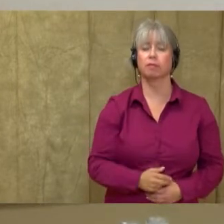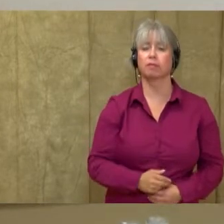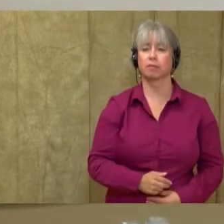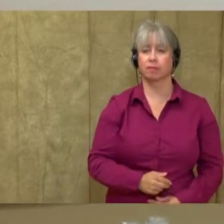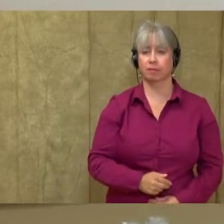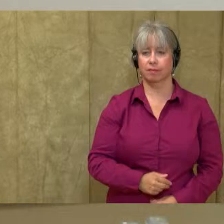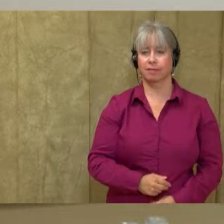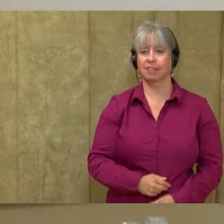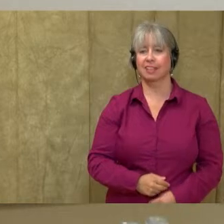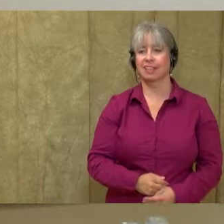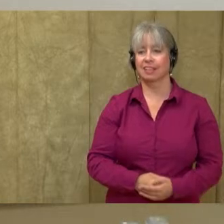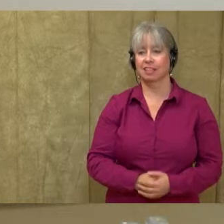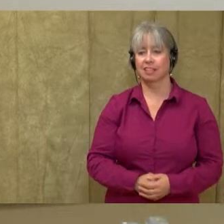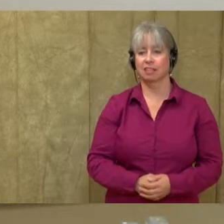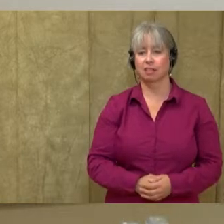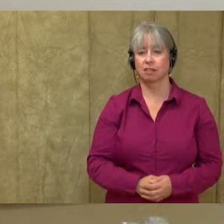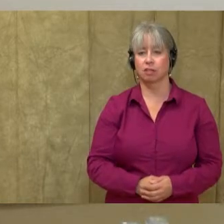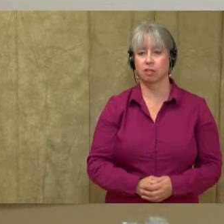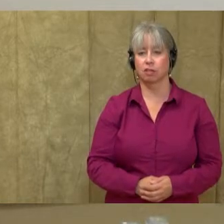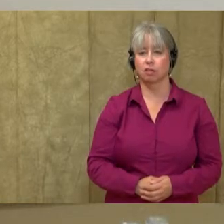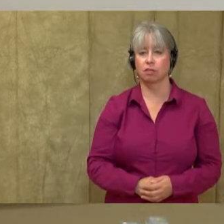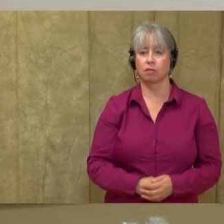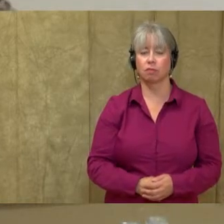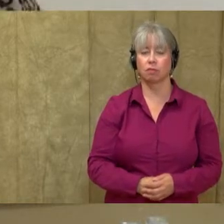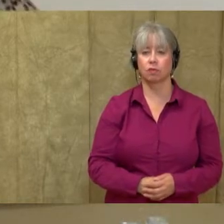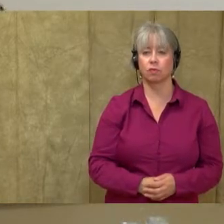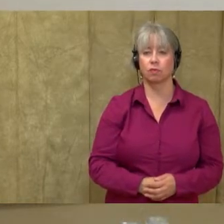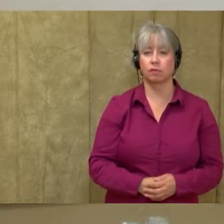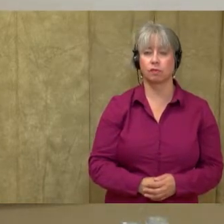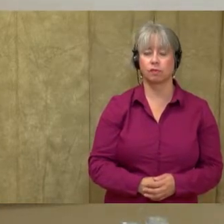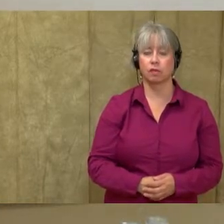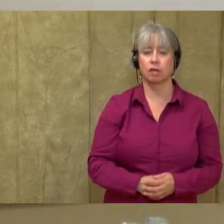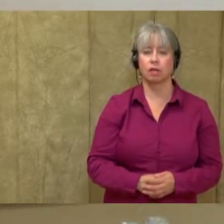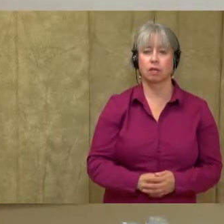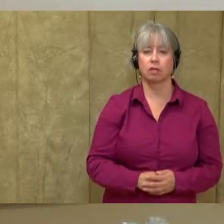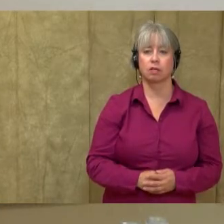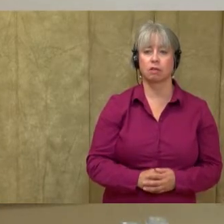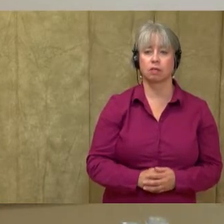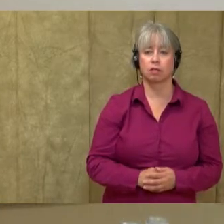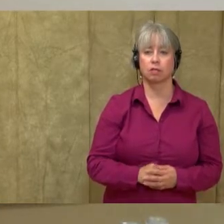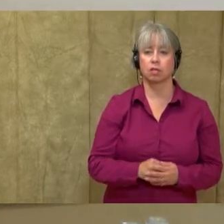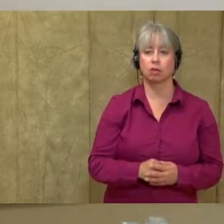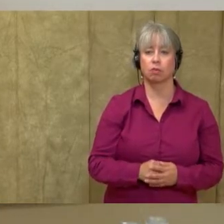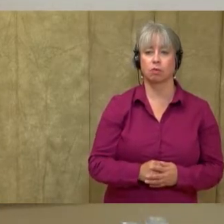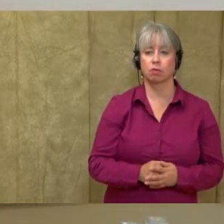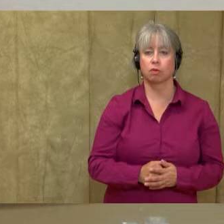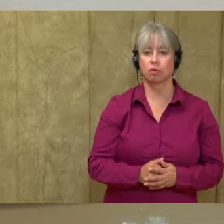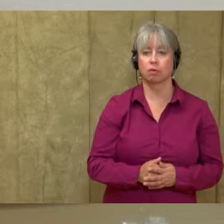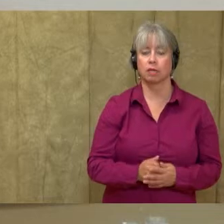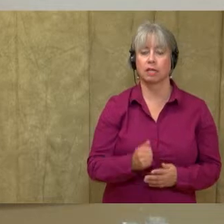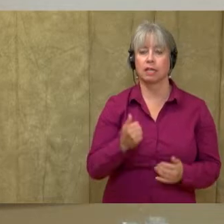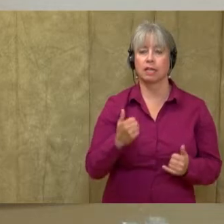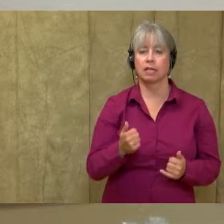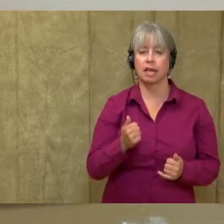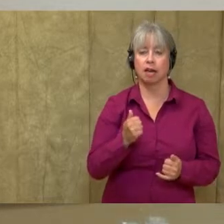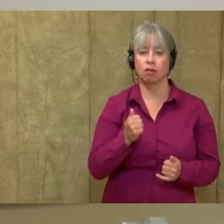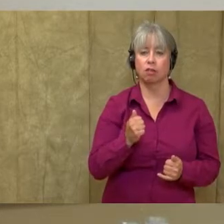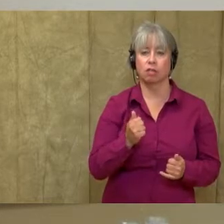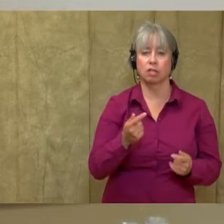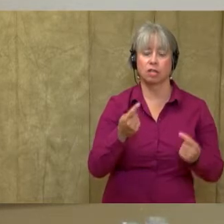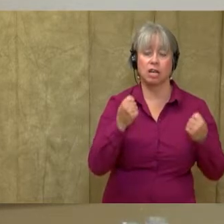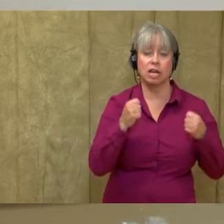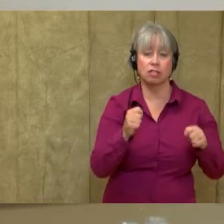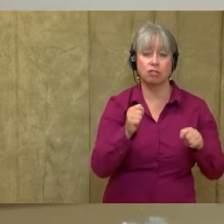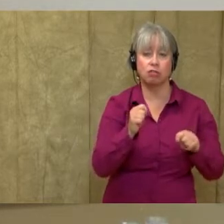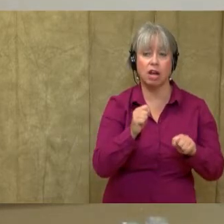So we know that 2/3 is half of 4/3. So let's find the volume of this hemisphere.